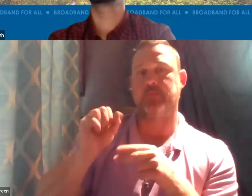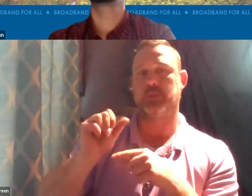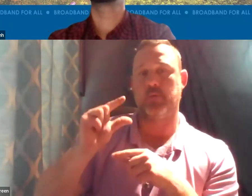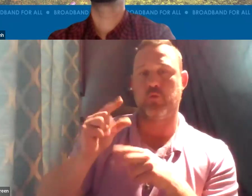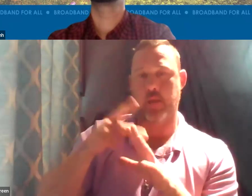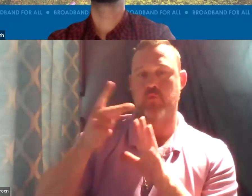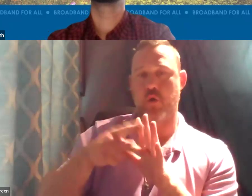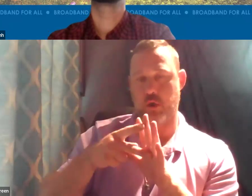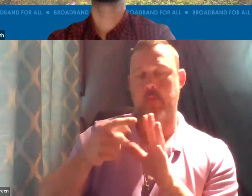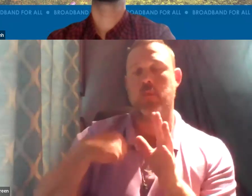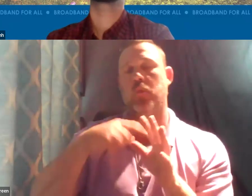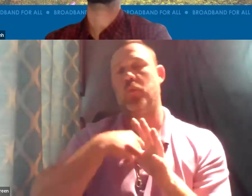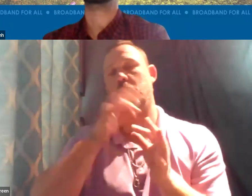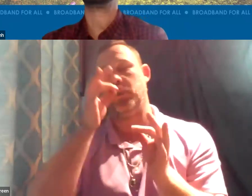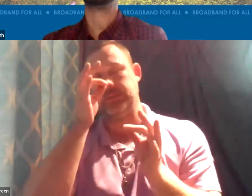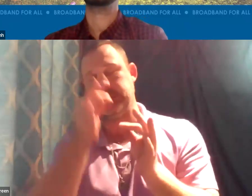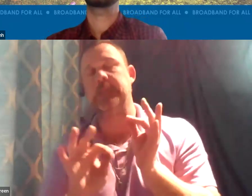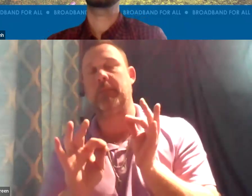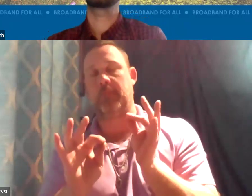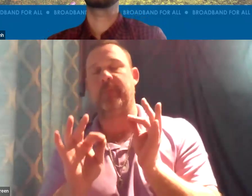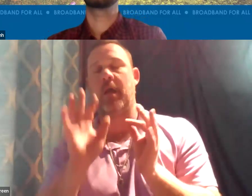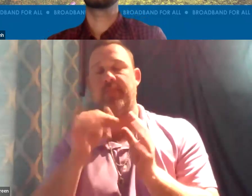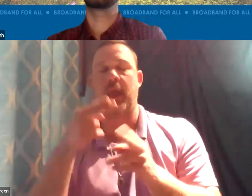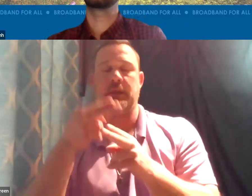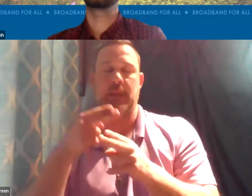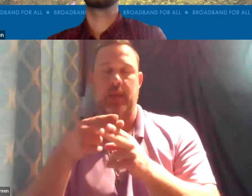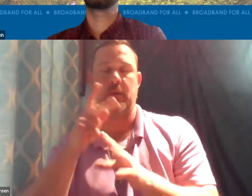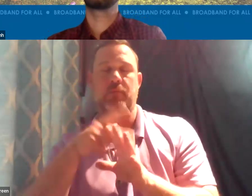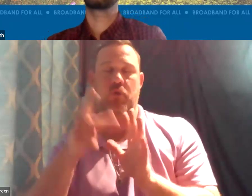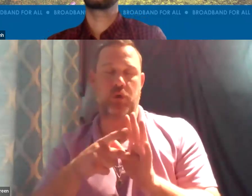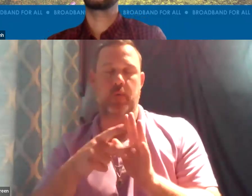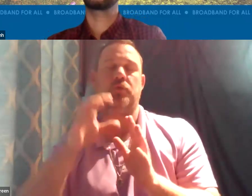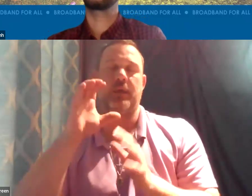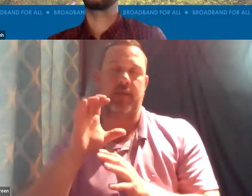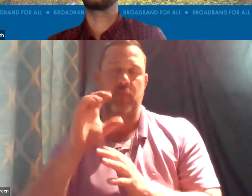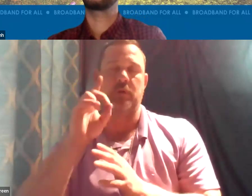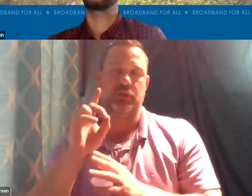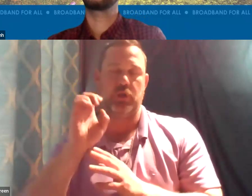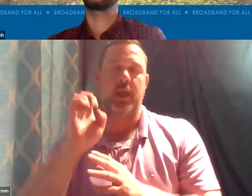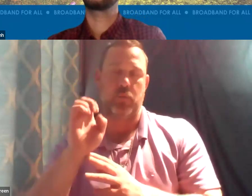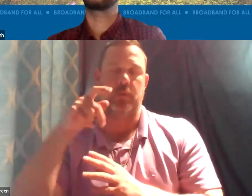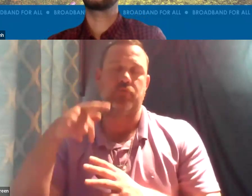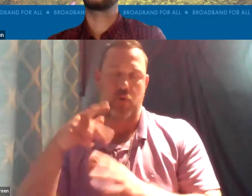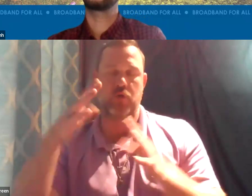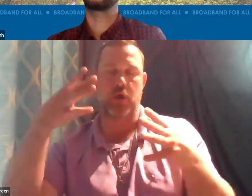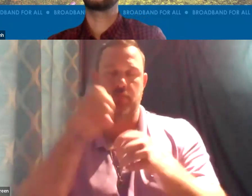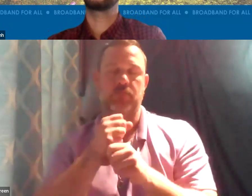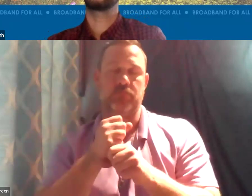program, we simplified the naming of the program to be the California Digital Equity Program.